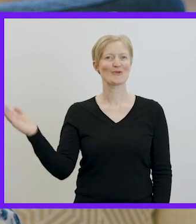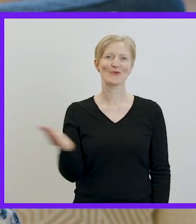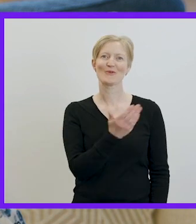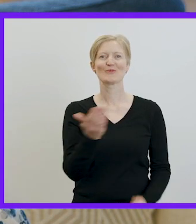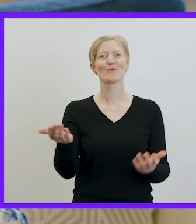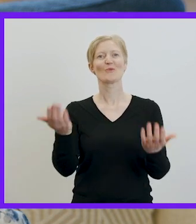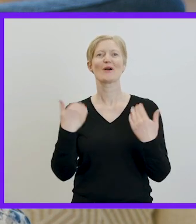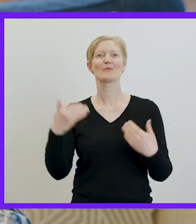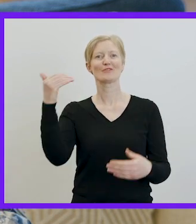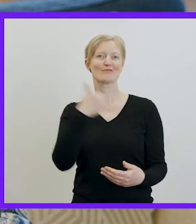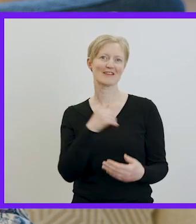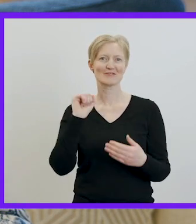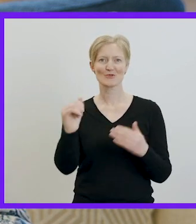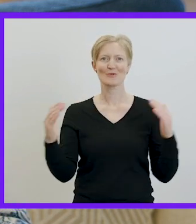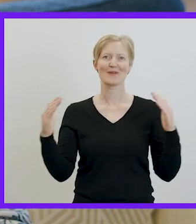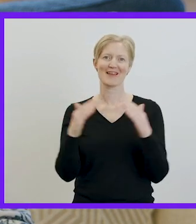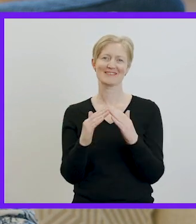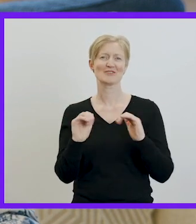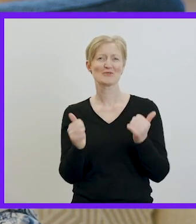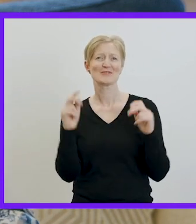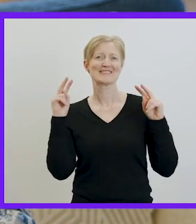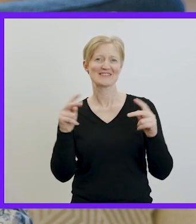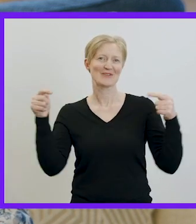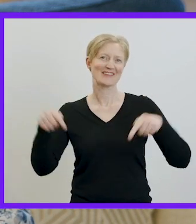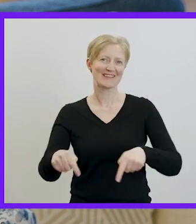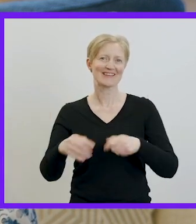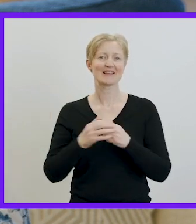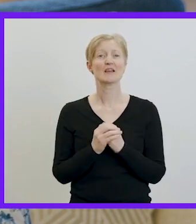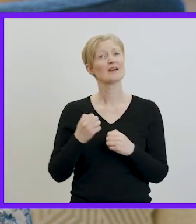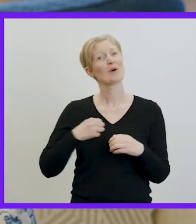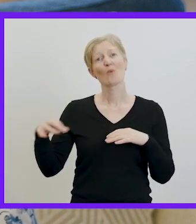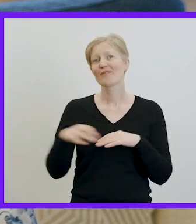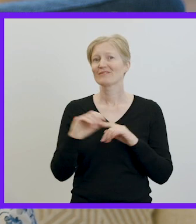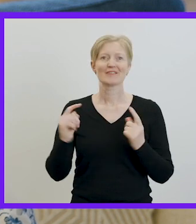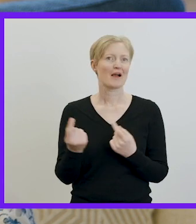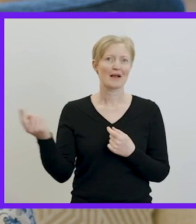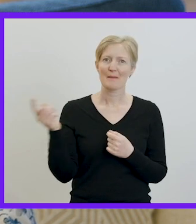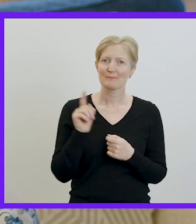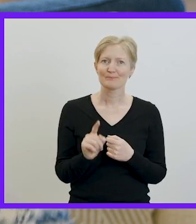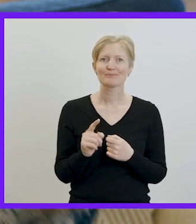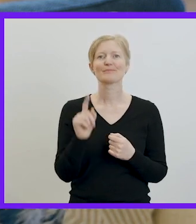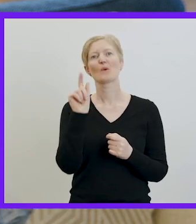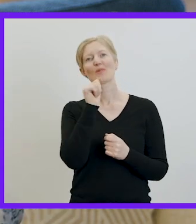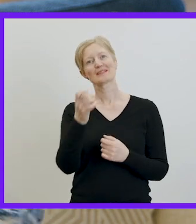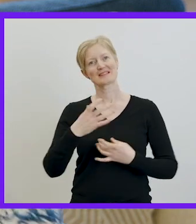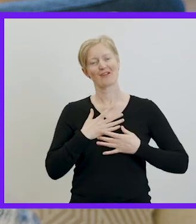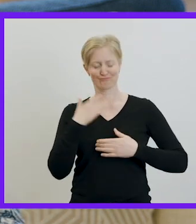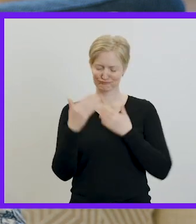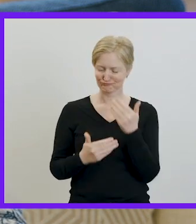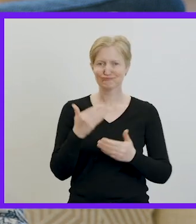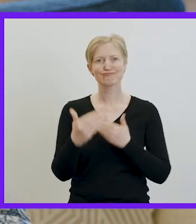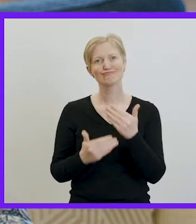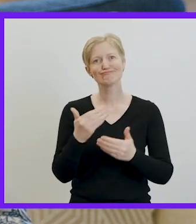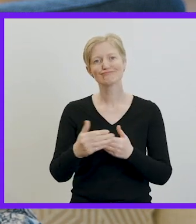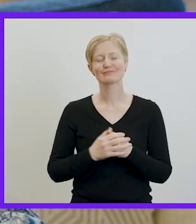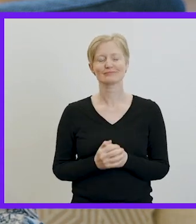Everybody, welcome to Grace at Your Place. It is so good to have you with us. Sadly, my wife can't be with us today, but I'm going to truck along by